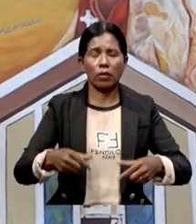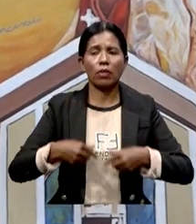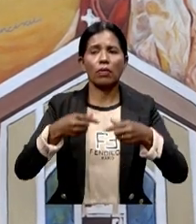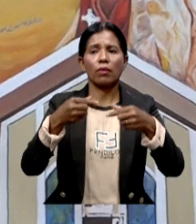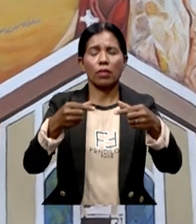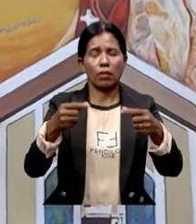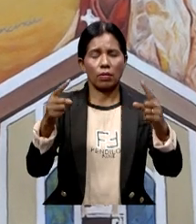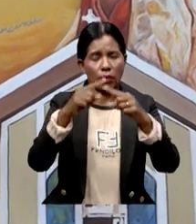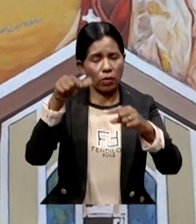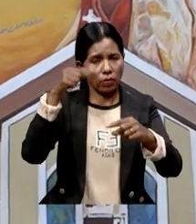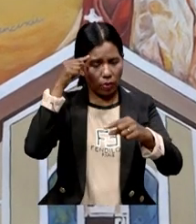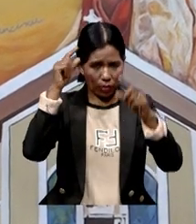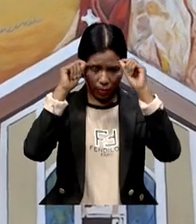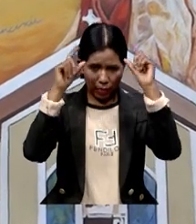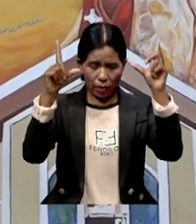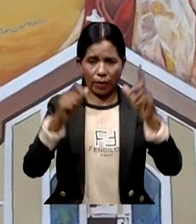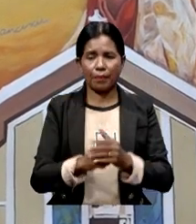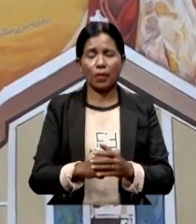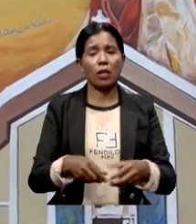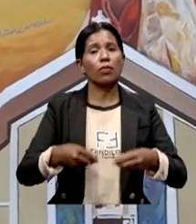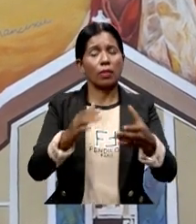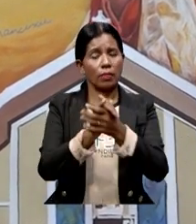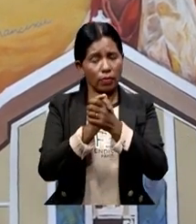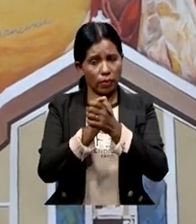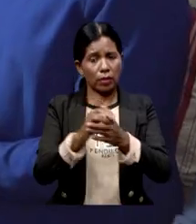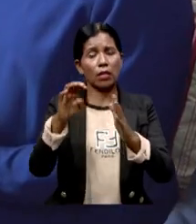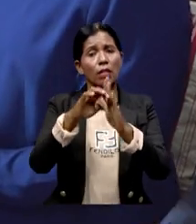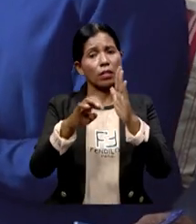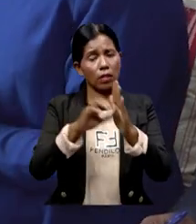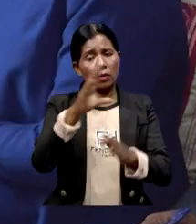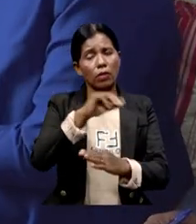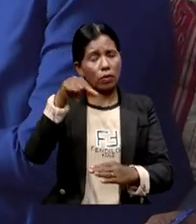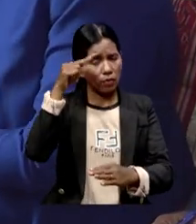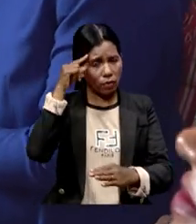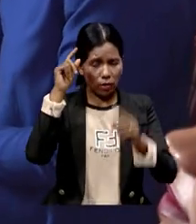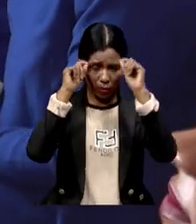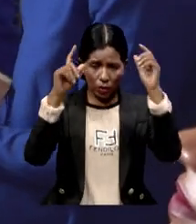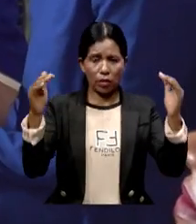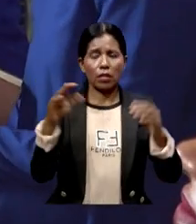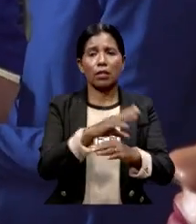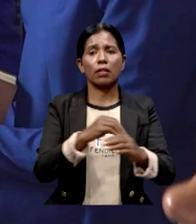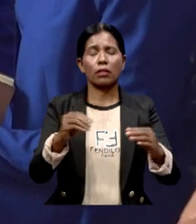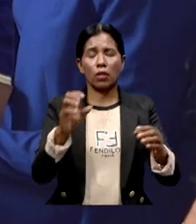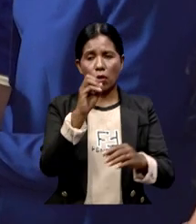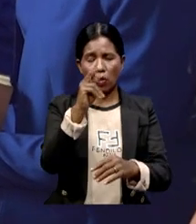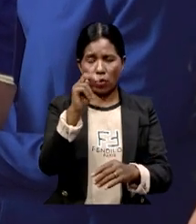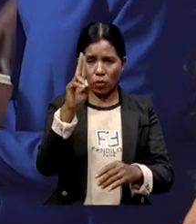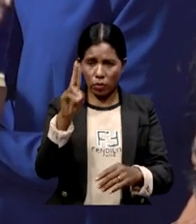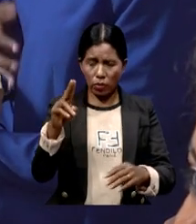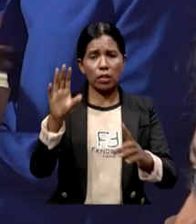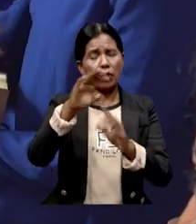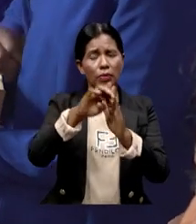the government of Timor-Leste. Além de congratular Estado no governo Timor-Leste, e a encontro, né, coordenadora residente ONU, José Estado